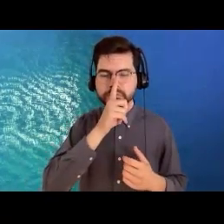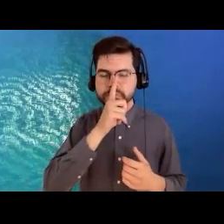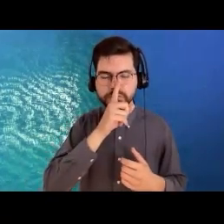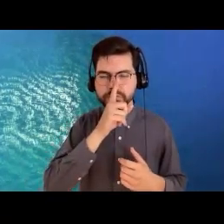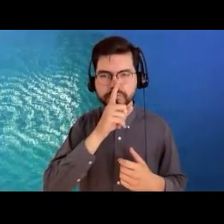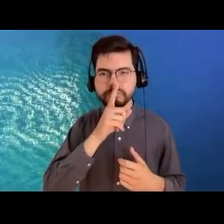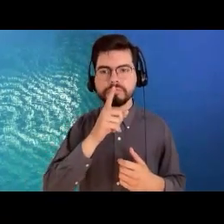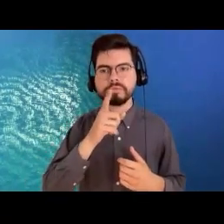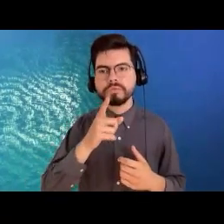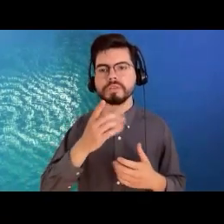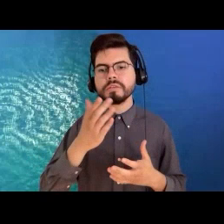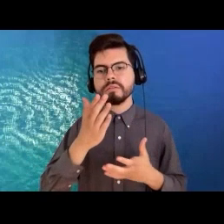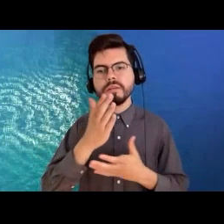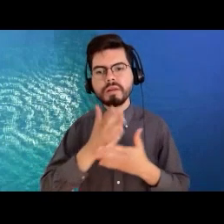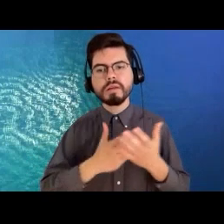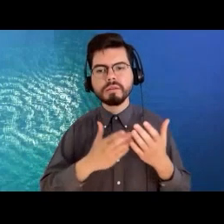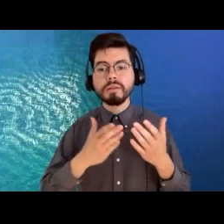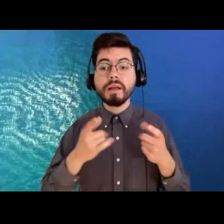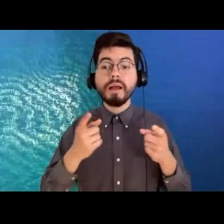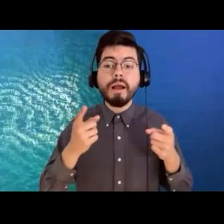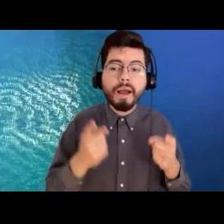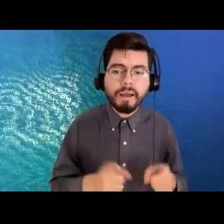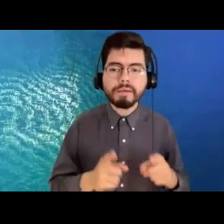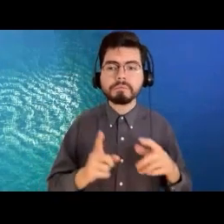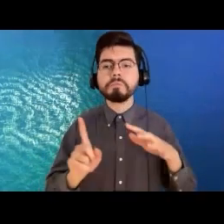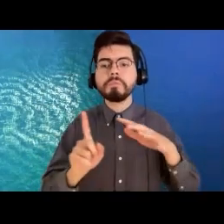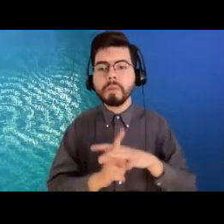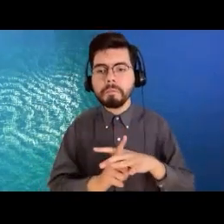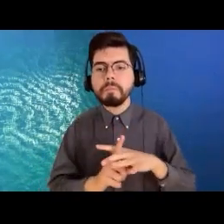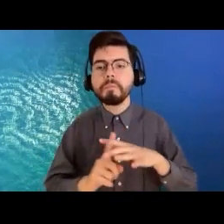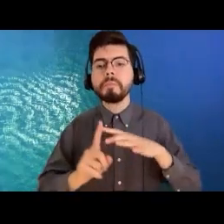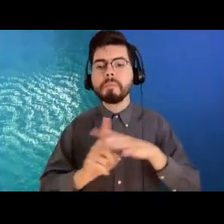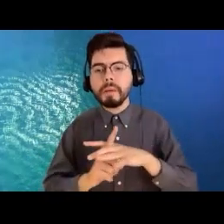individual incident might exist where